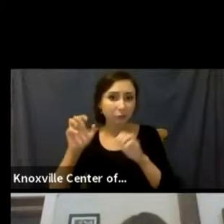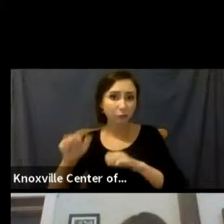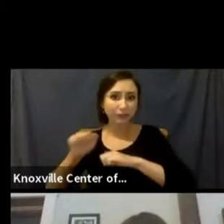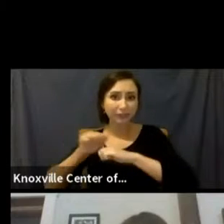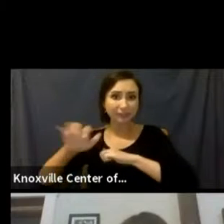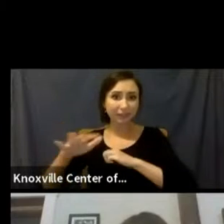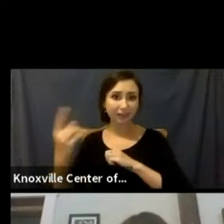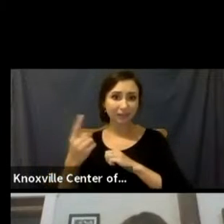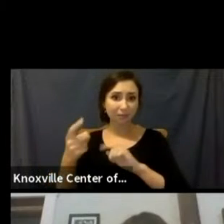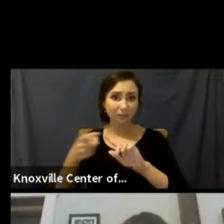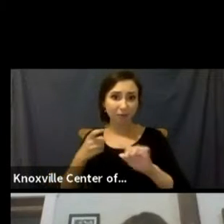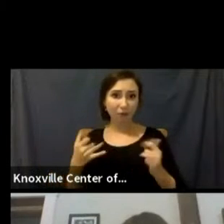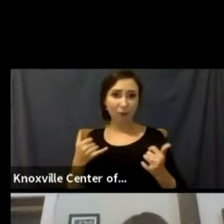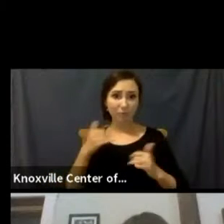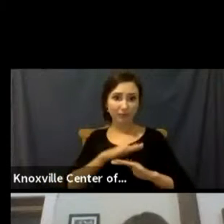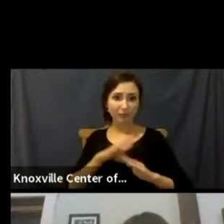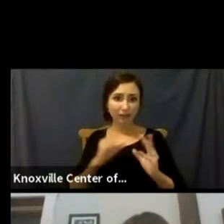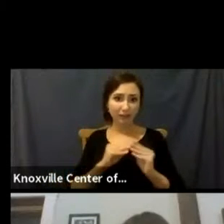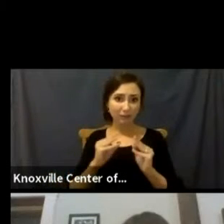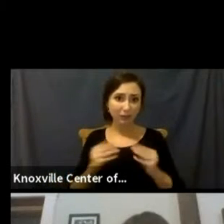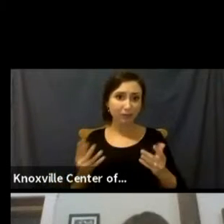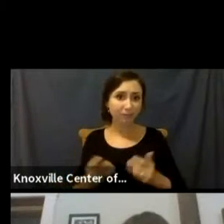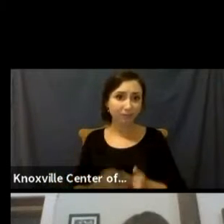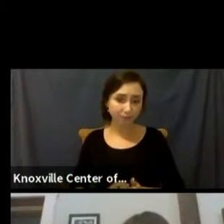tonight's meeting.